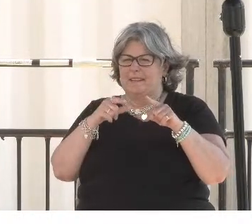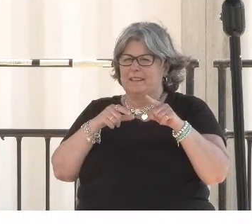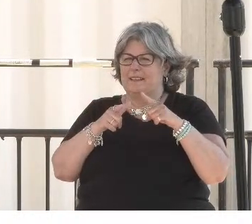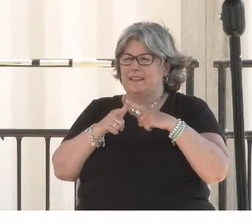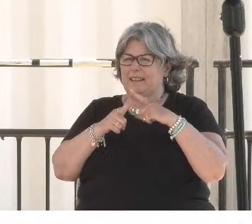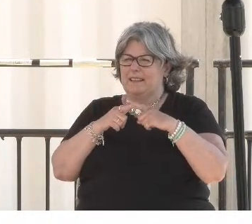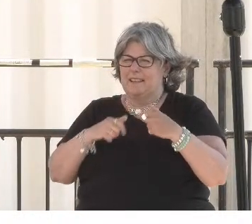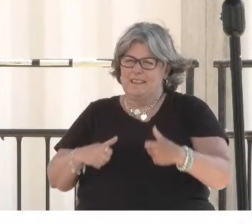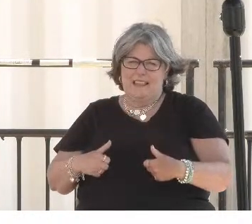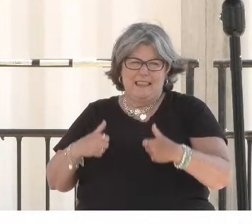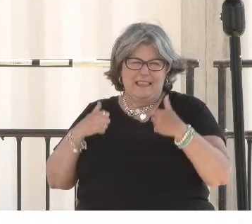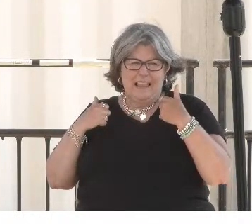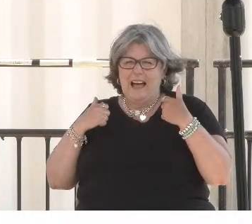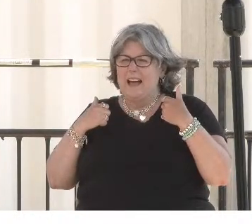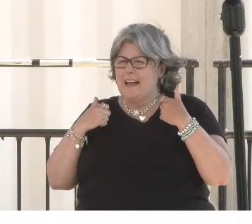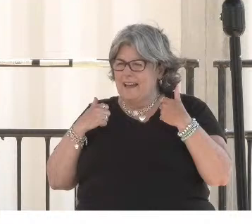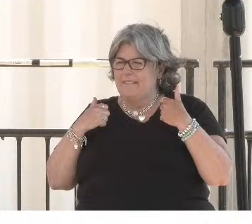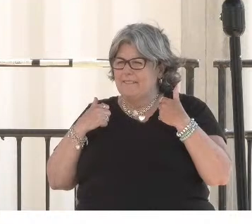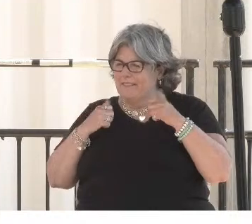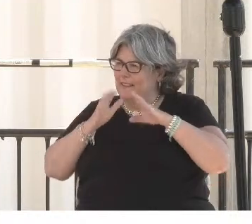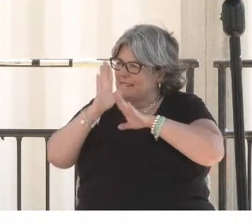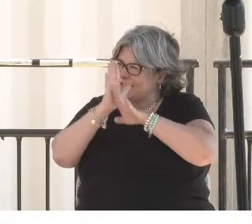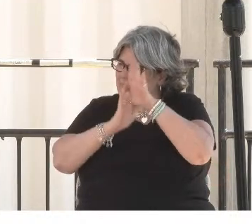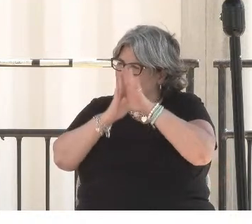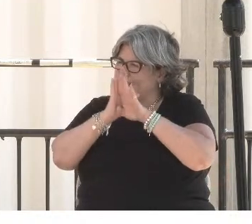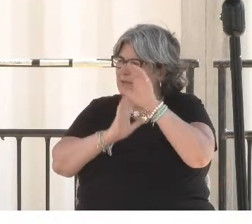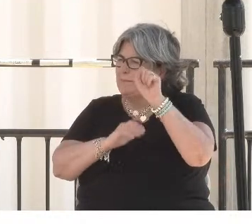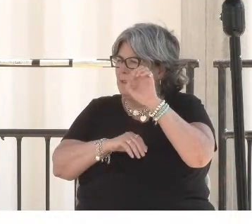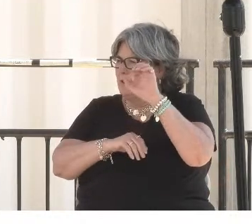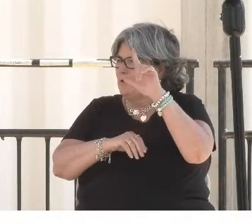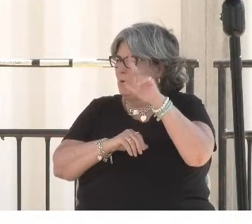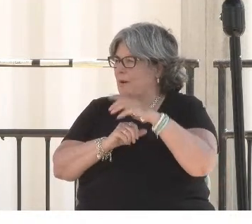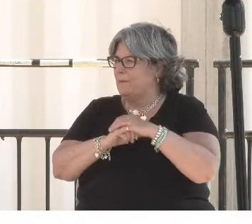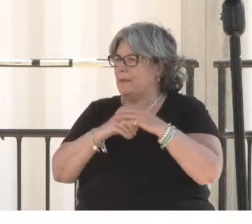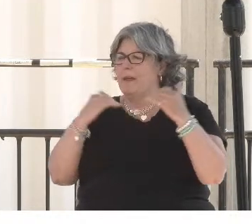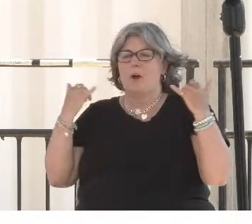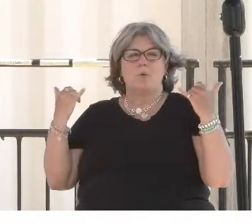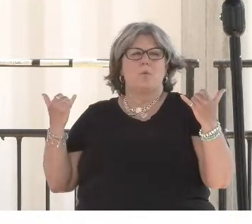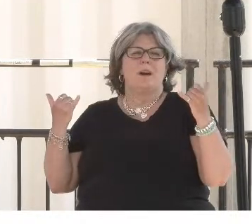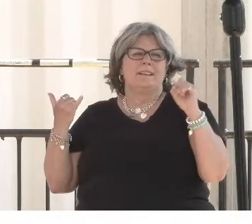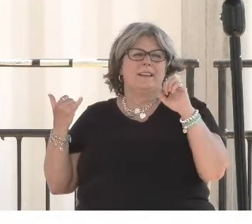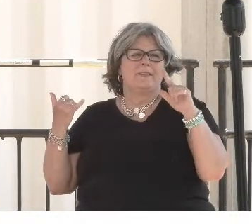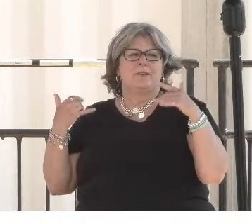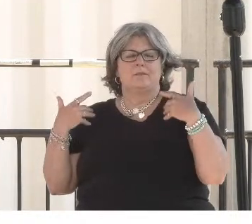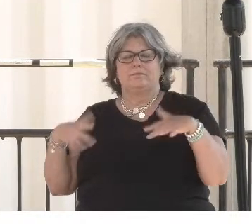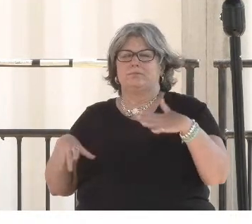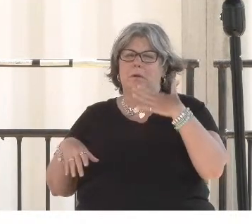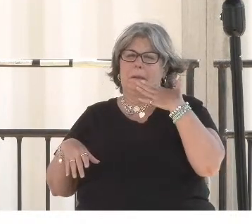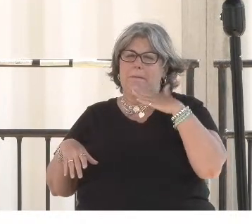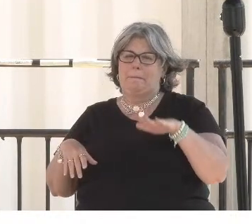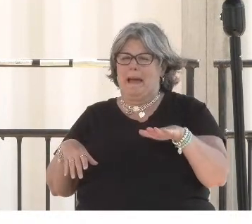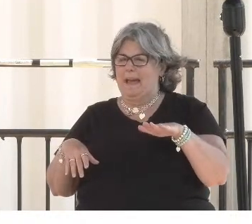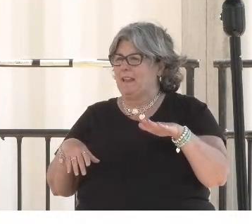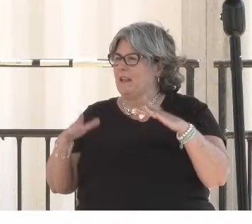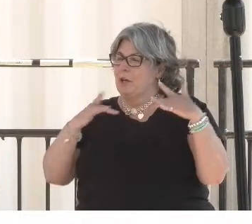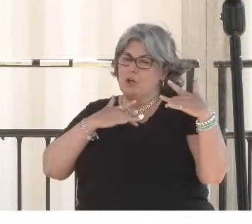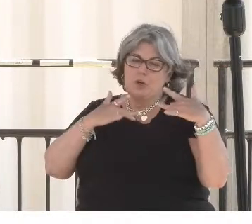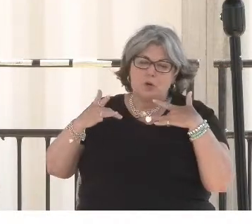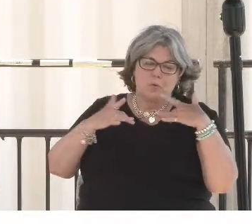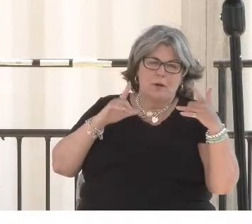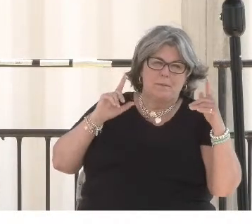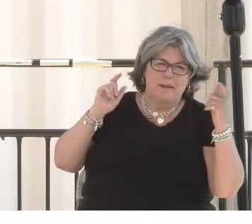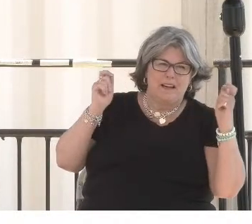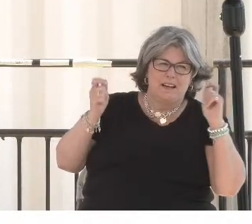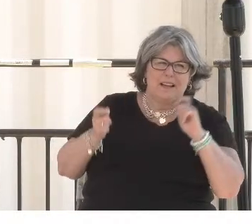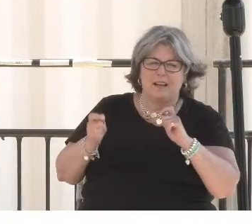life, which is actually building the soil. And right now, our soils are in such bad shape. You're worried about climate change. I'm worried